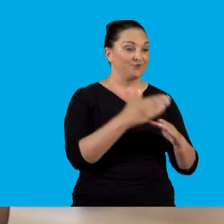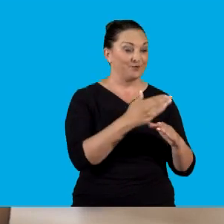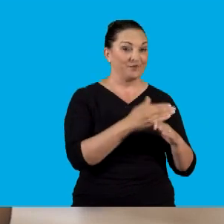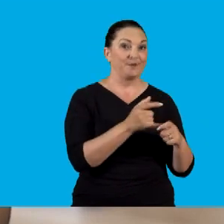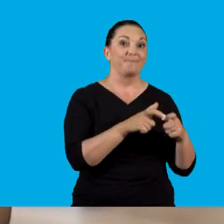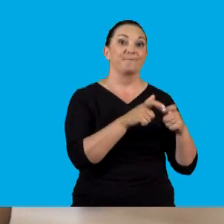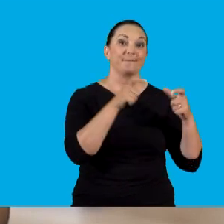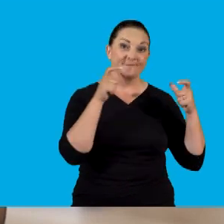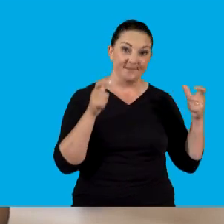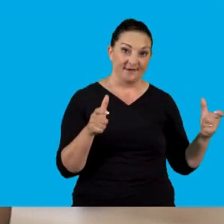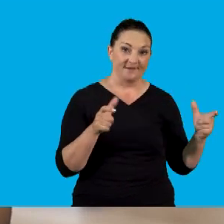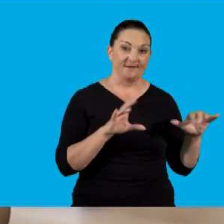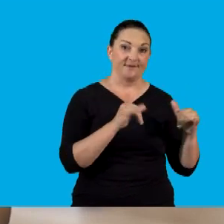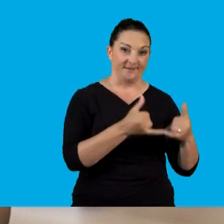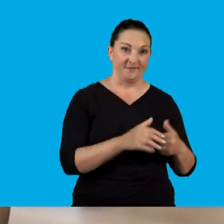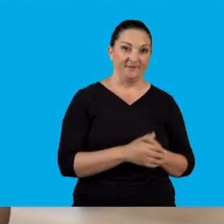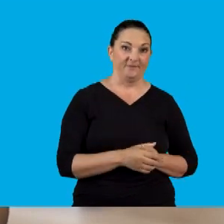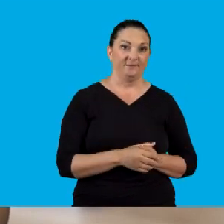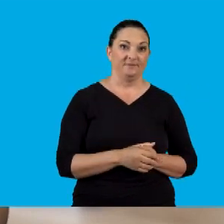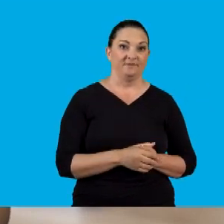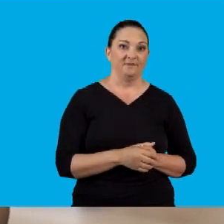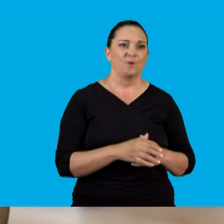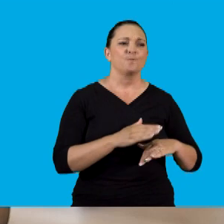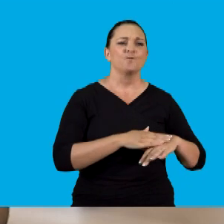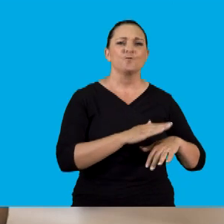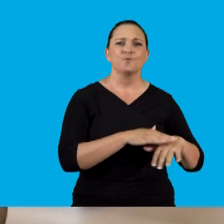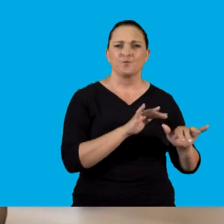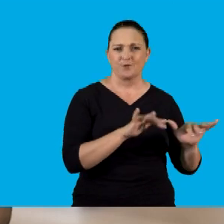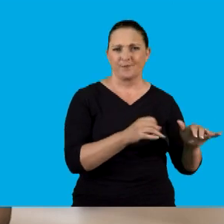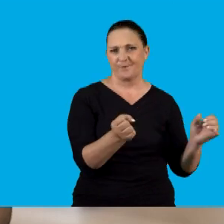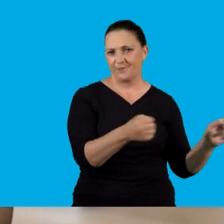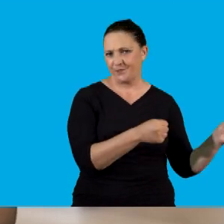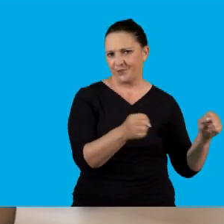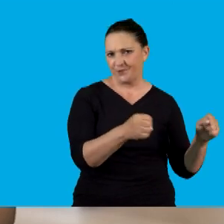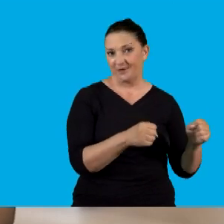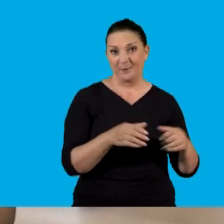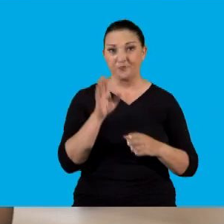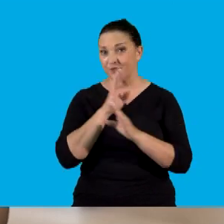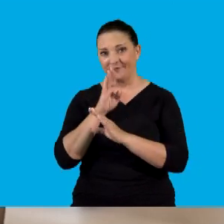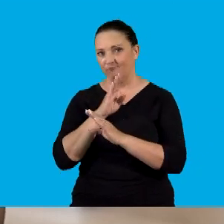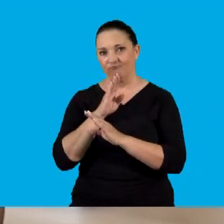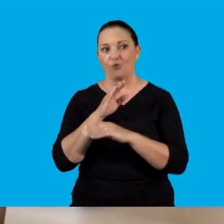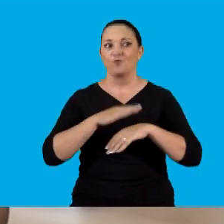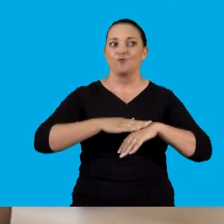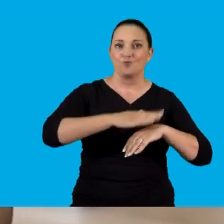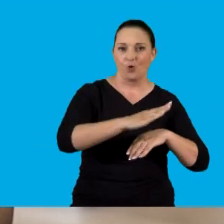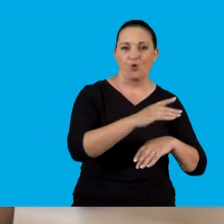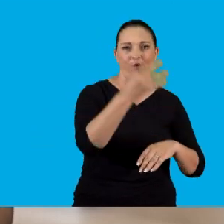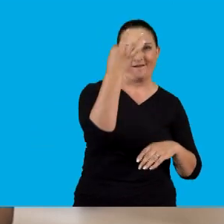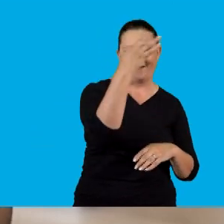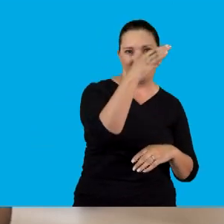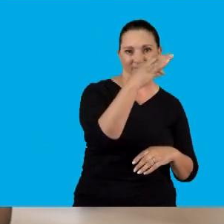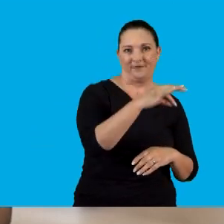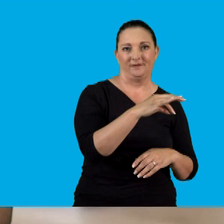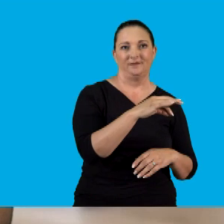that we have. So he employs more people than private sectors. Why is it like that? So